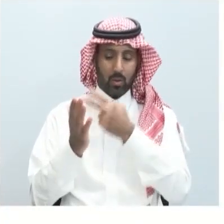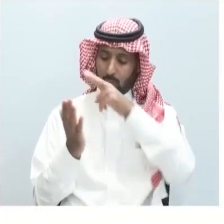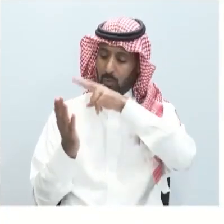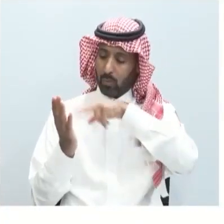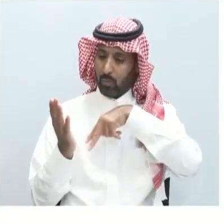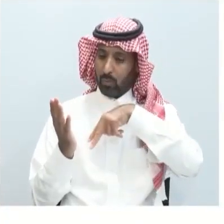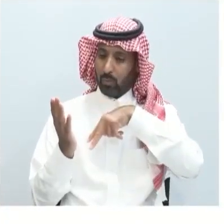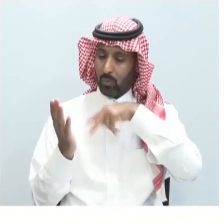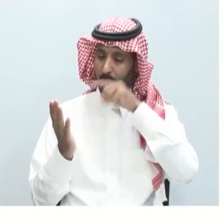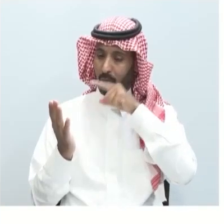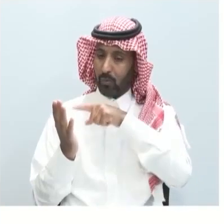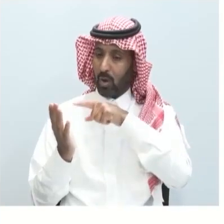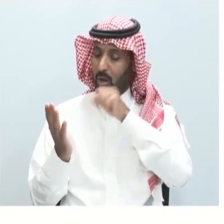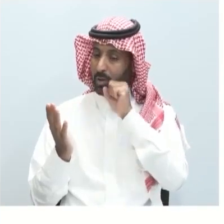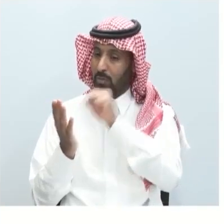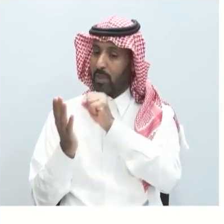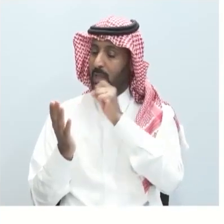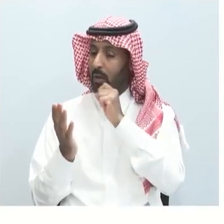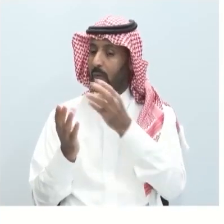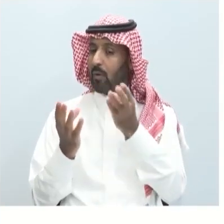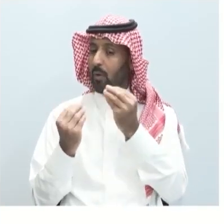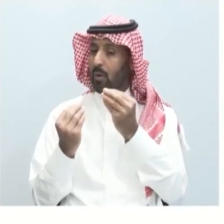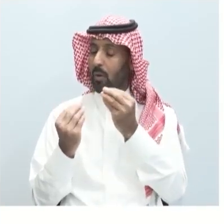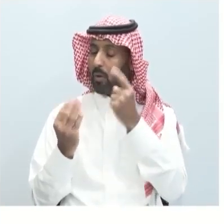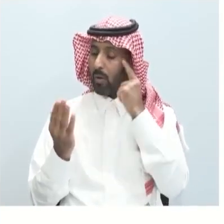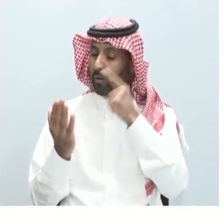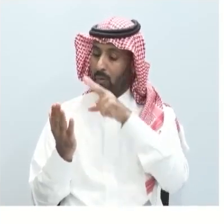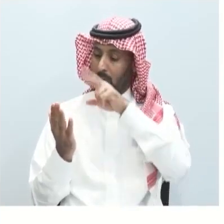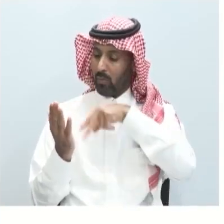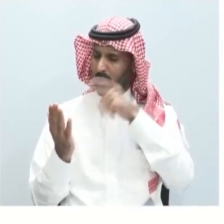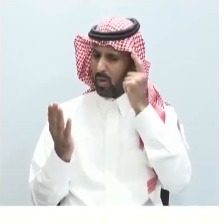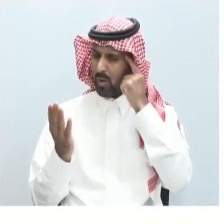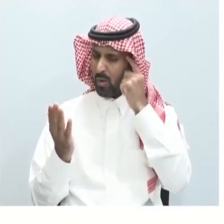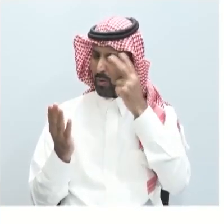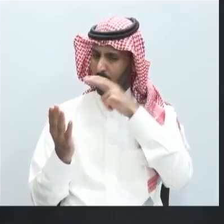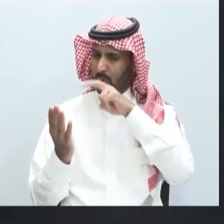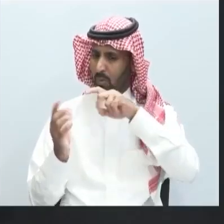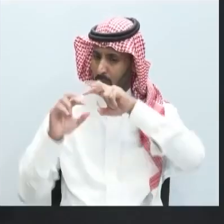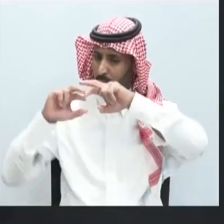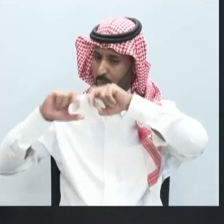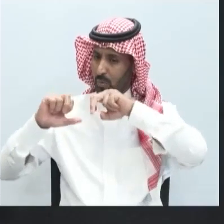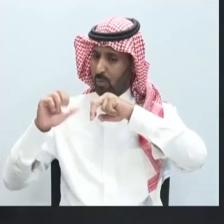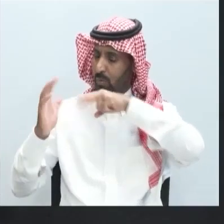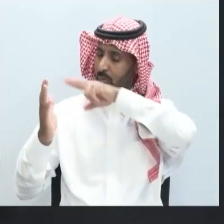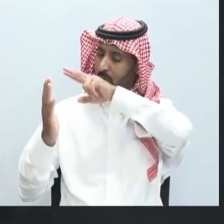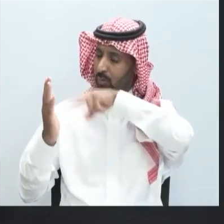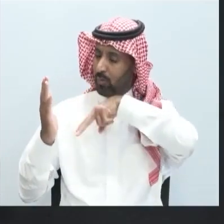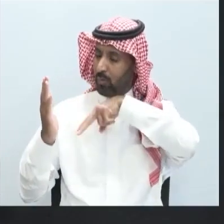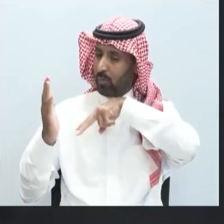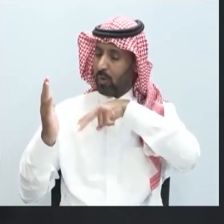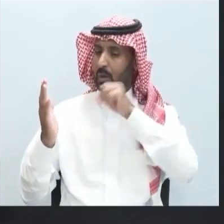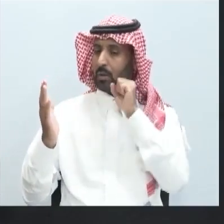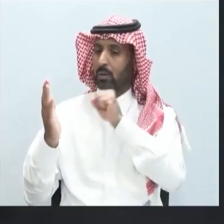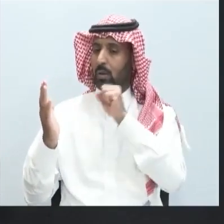for specific information. The reading strategy here, scanning, to scan for